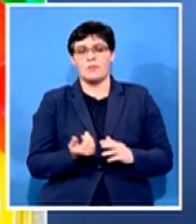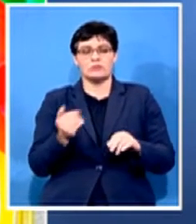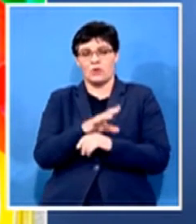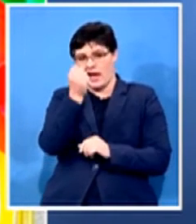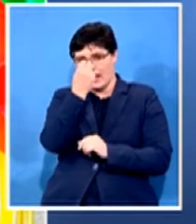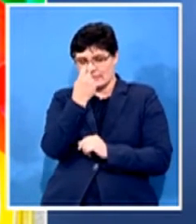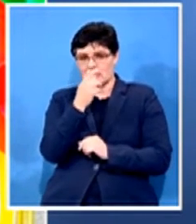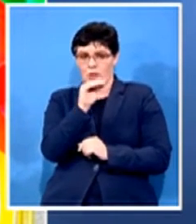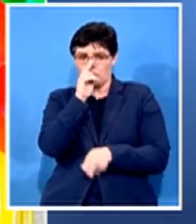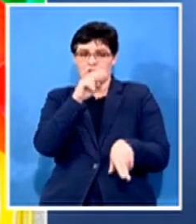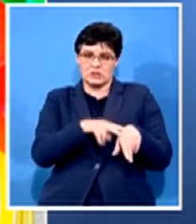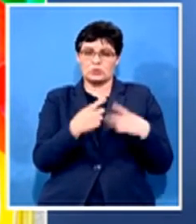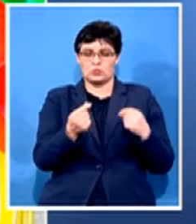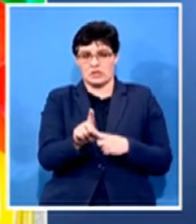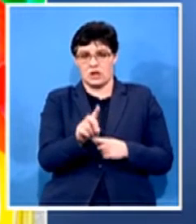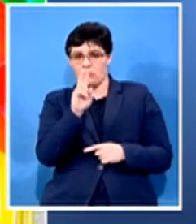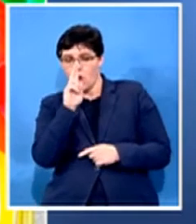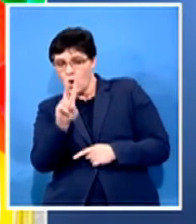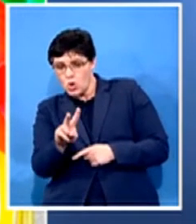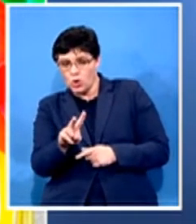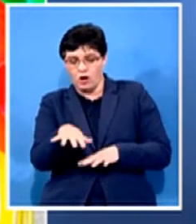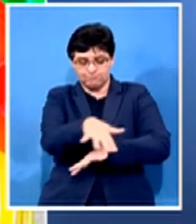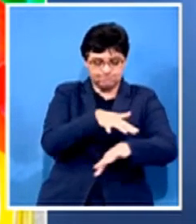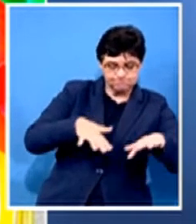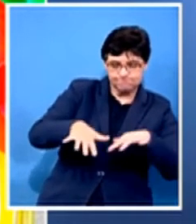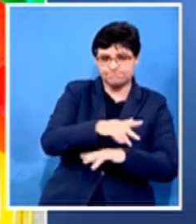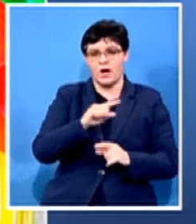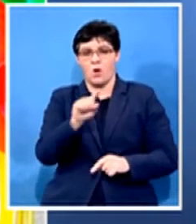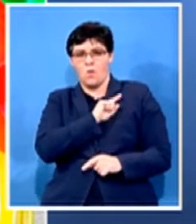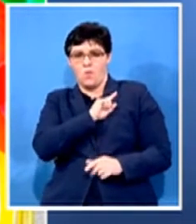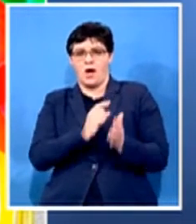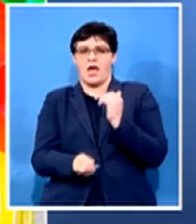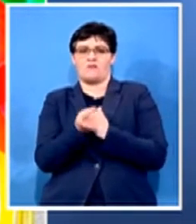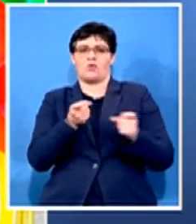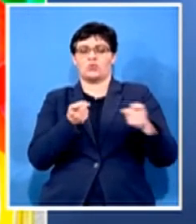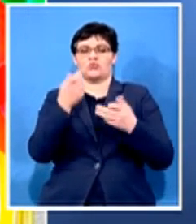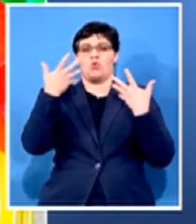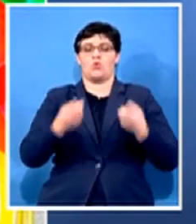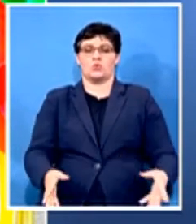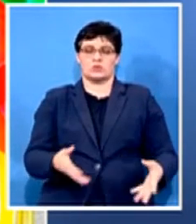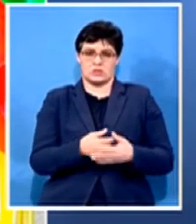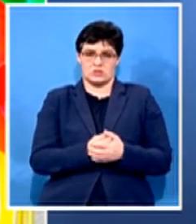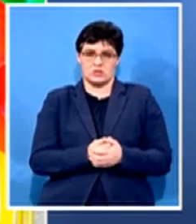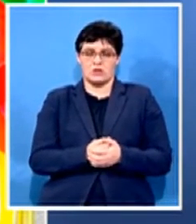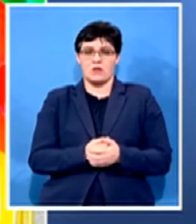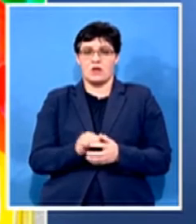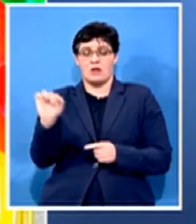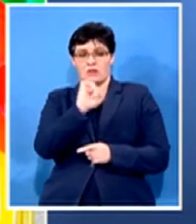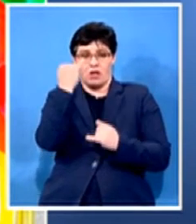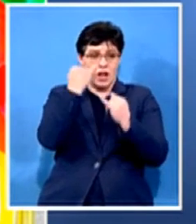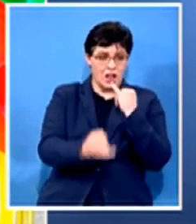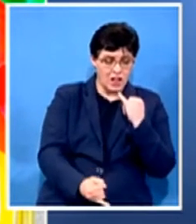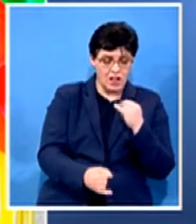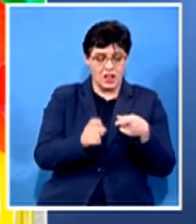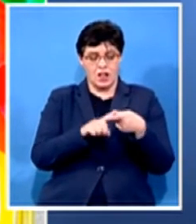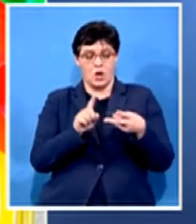the circumstances around that loss of control. Is it a vehicle defect? Was it driver behavior? Was